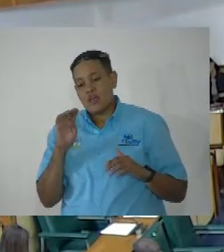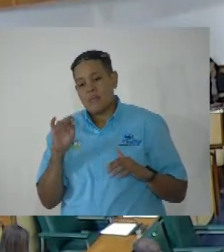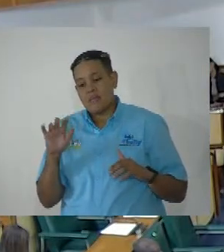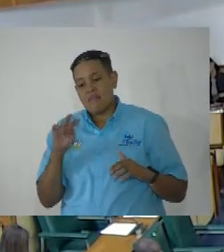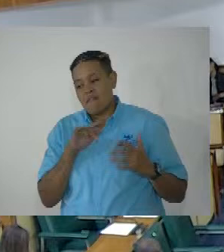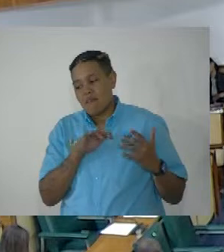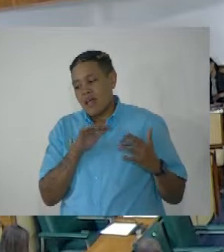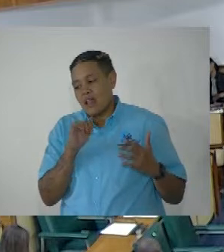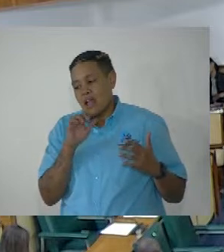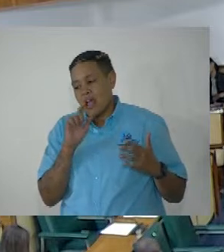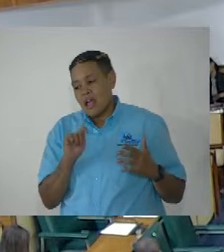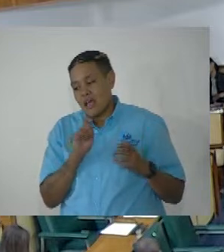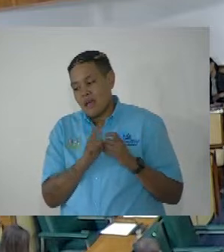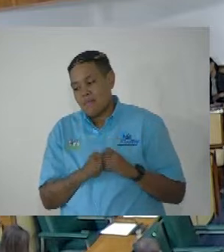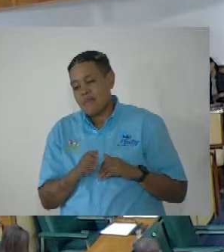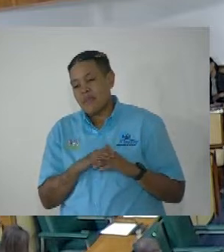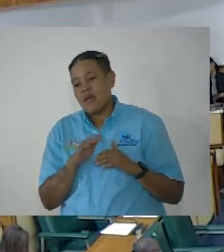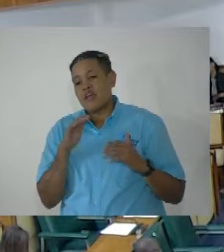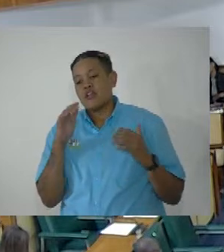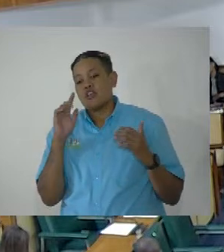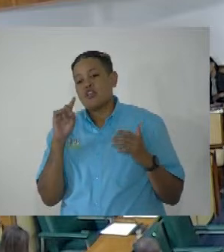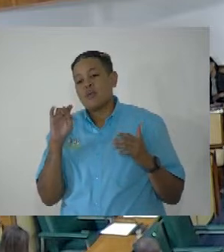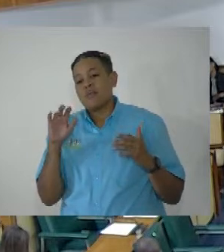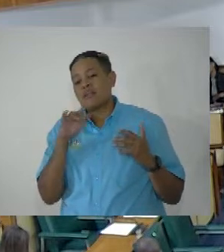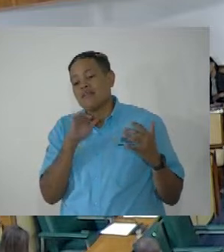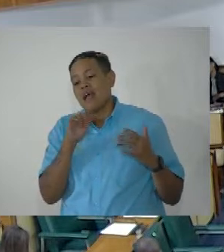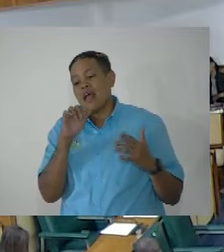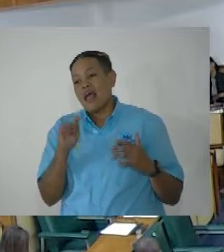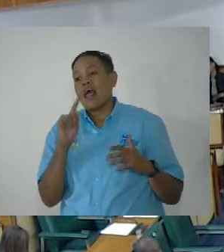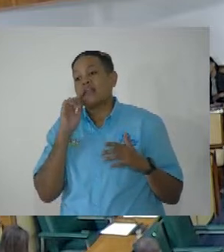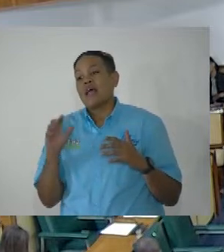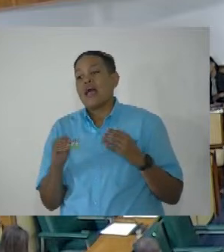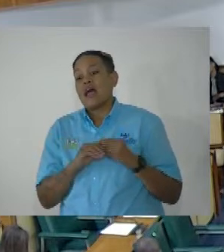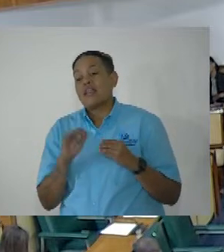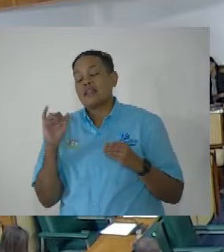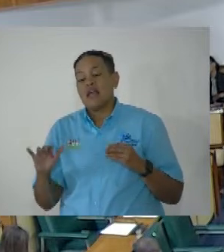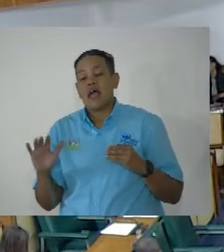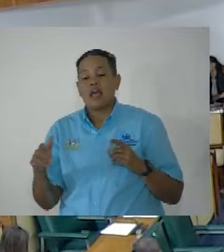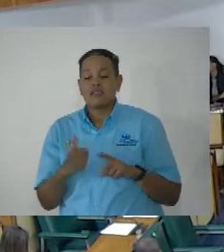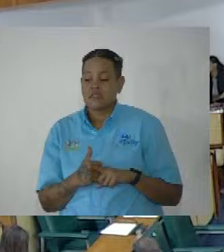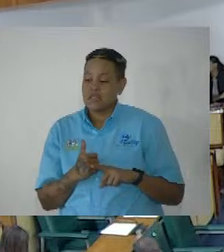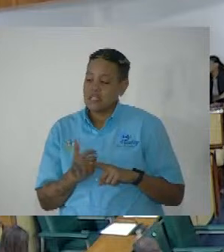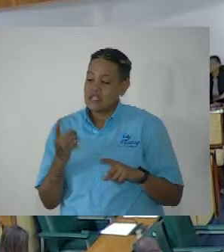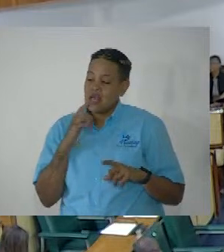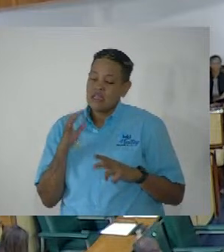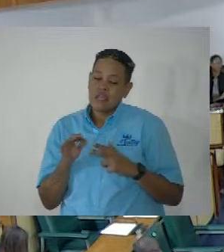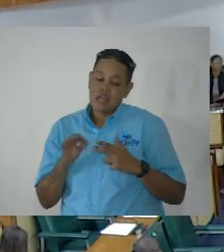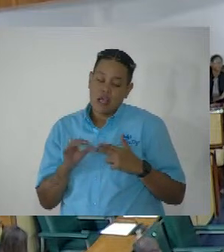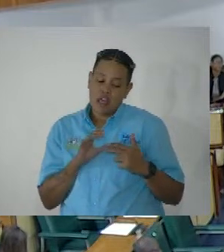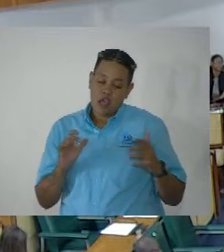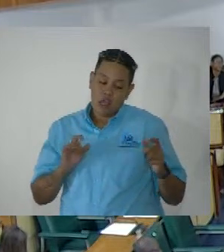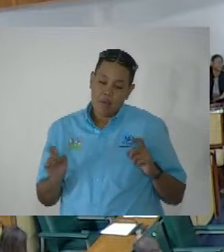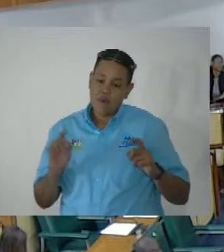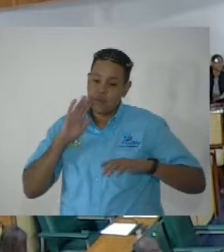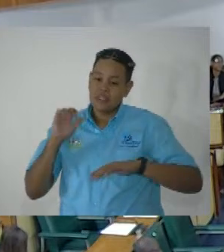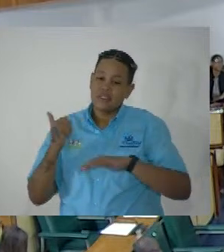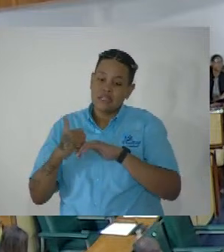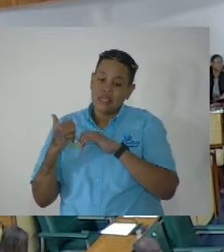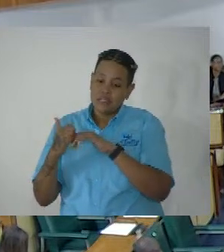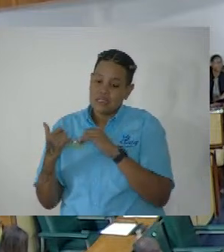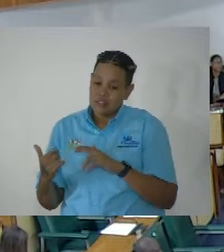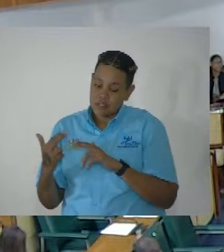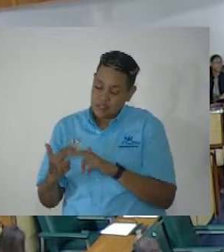Act. Amendment. And that subsequent to that, a joint select committee which has